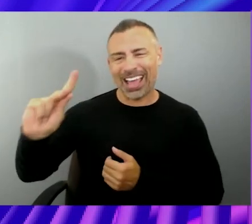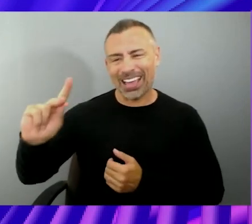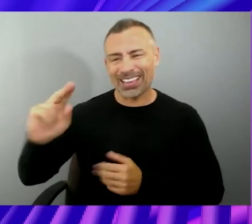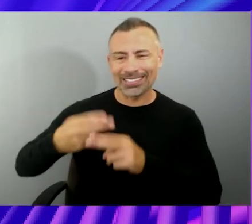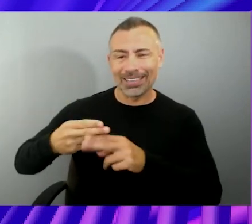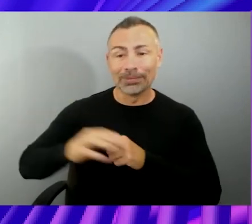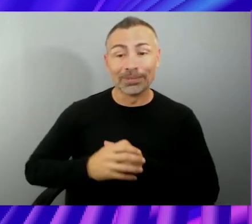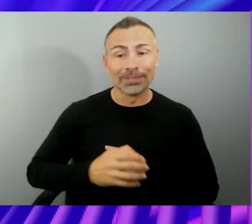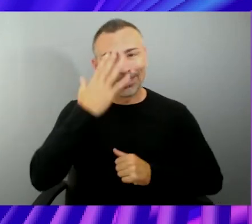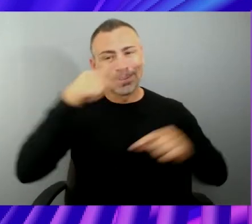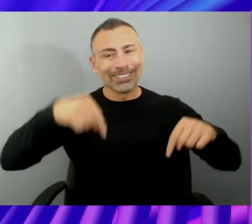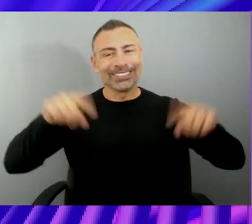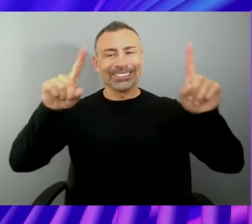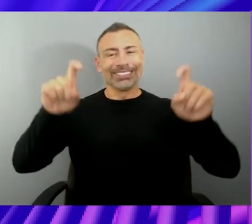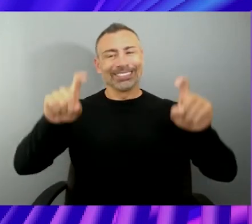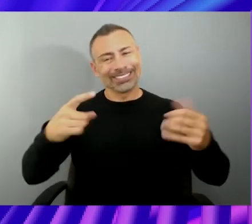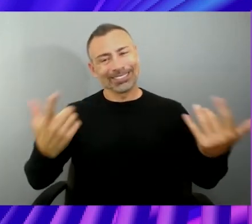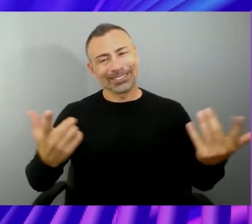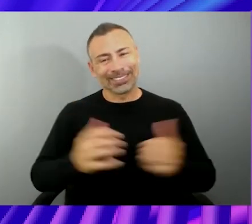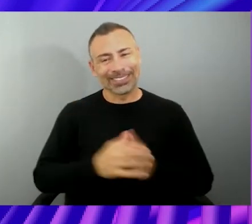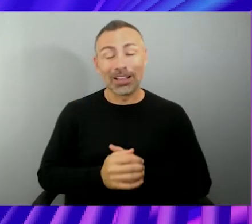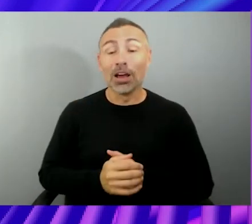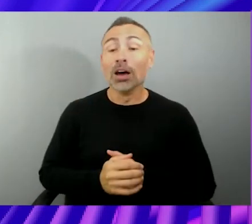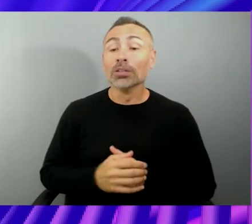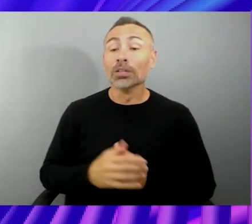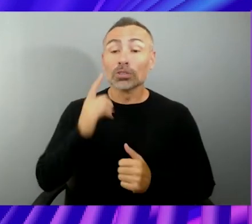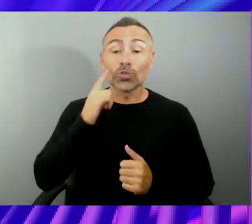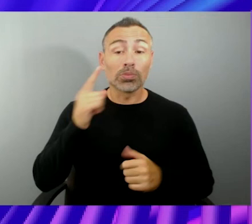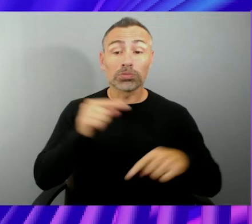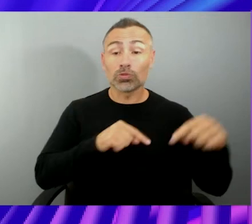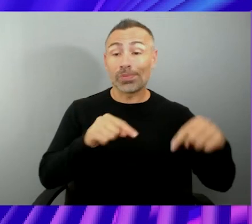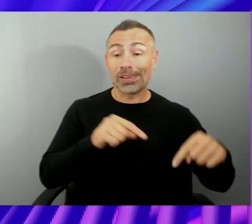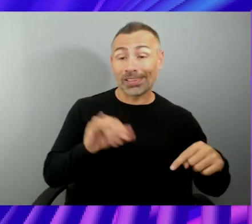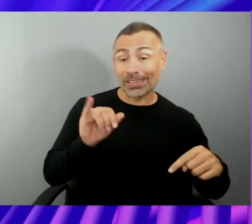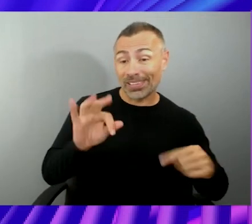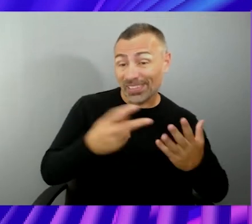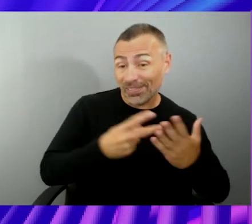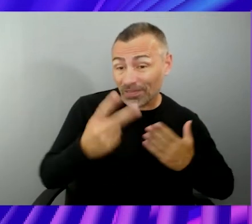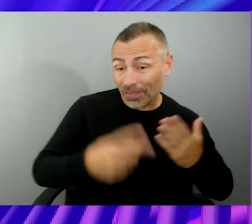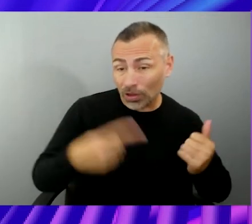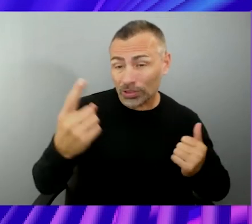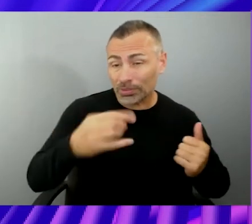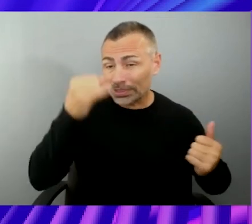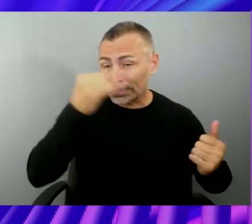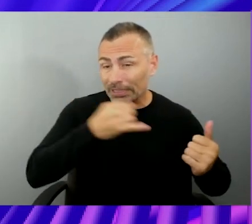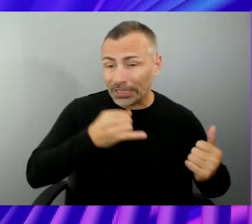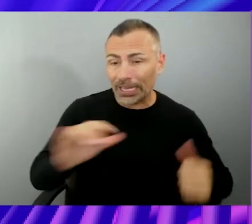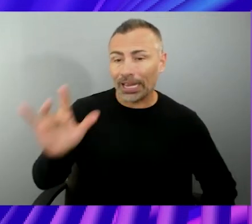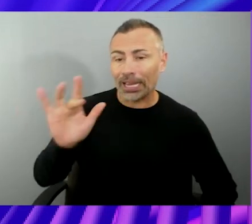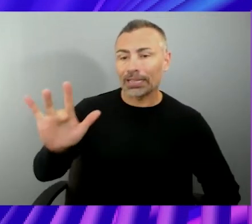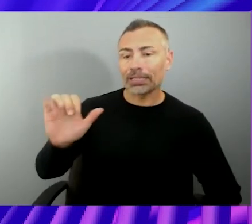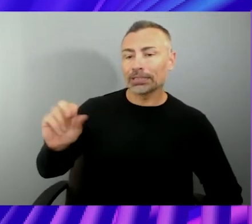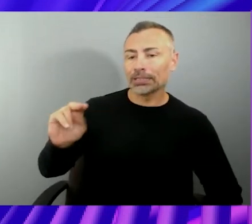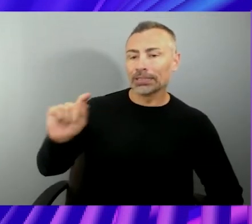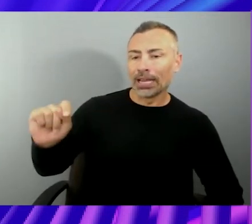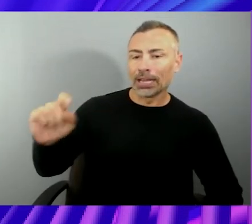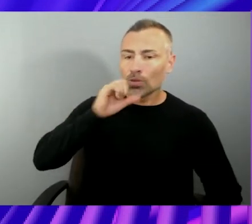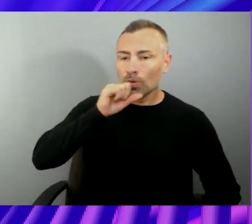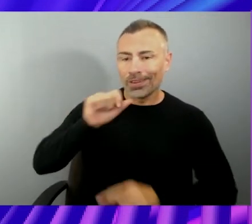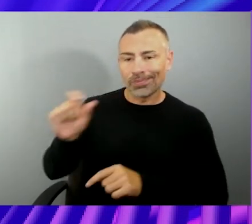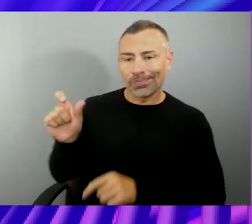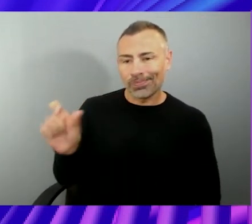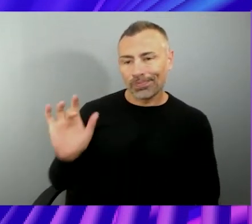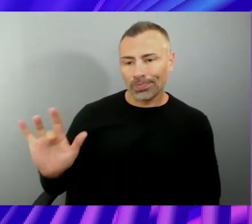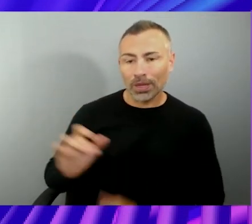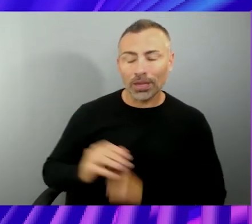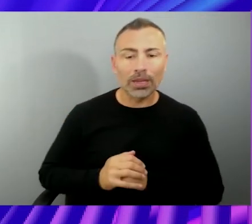And I'm going to roll back if it fails. If something goes silly, I'm going to hit the magic next button. It's going to have me verify what I have configured. In this case, I didn't